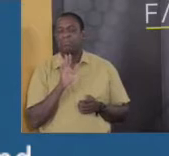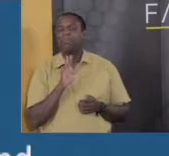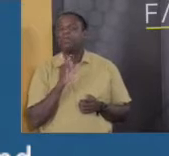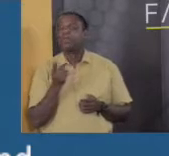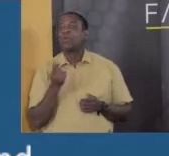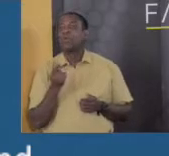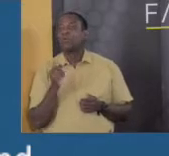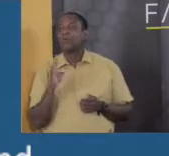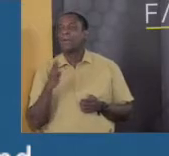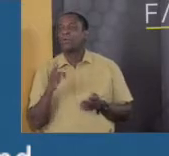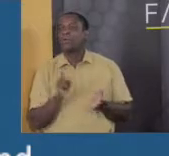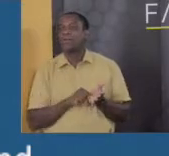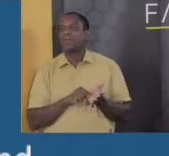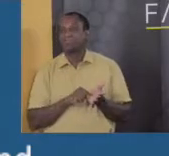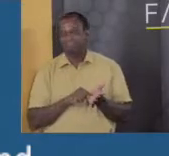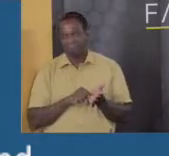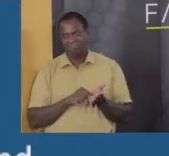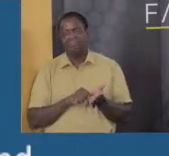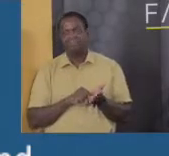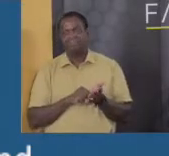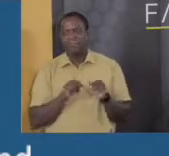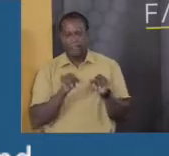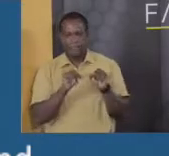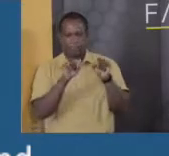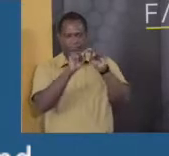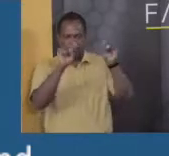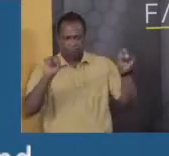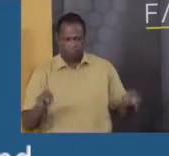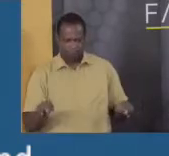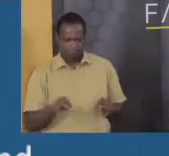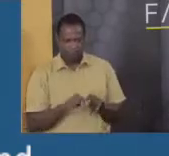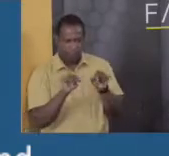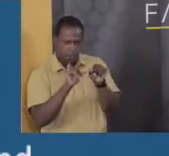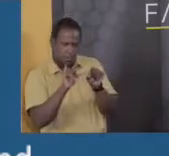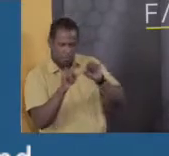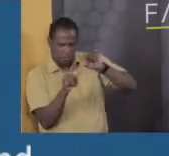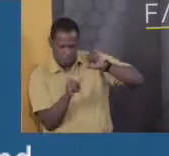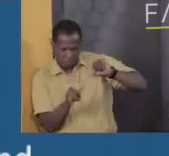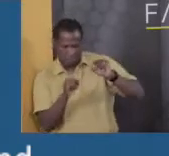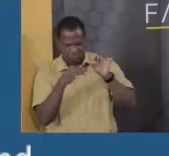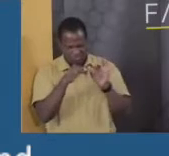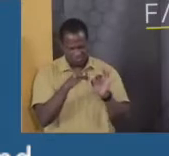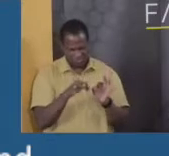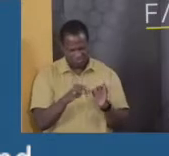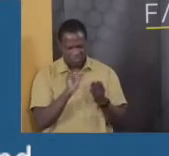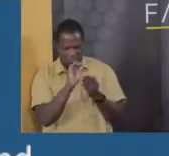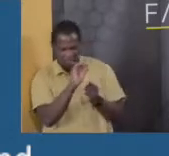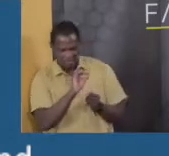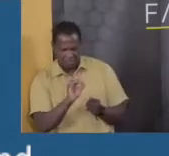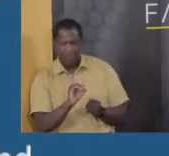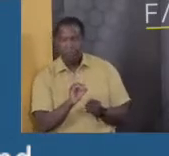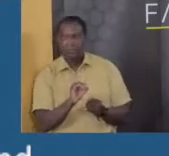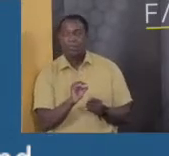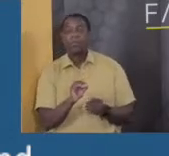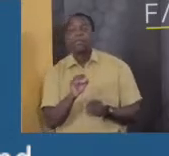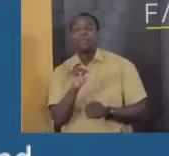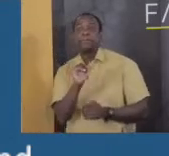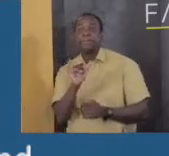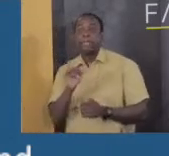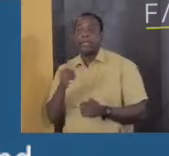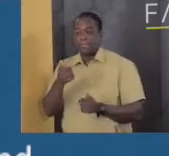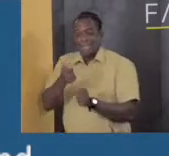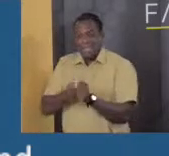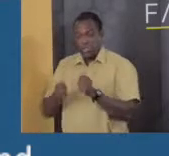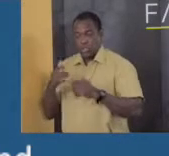garment. And when I say each garment, even though you're using the same facility to engage your